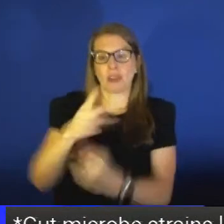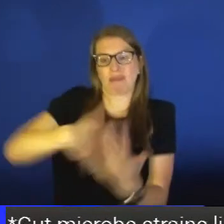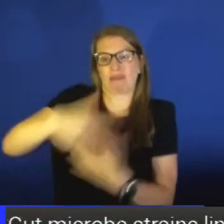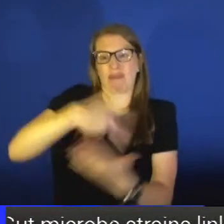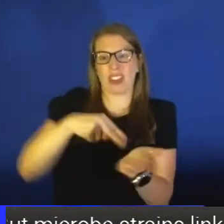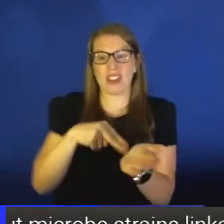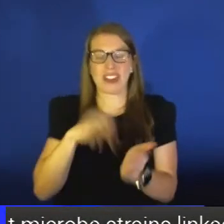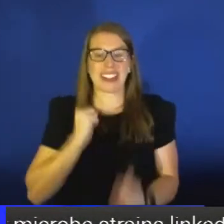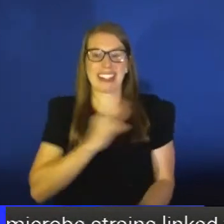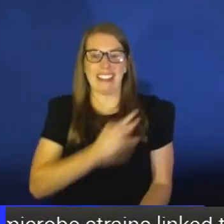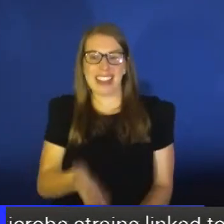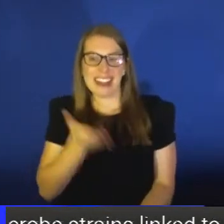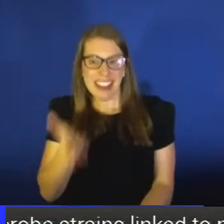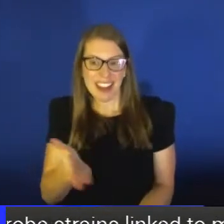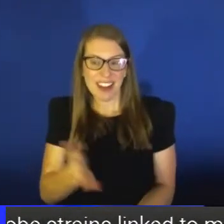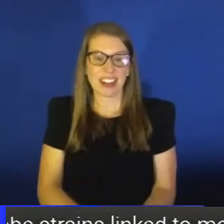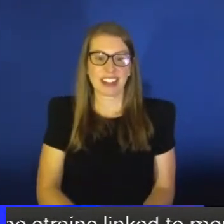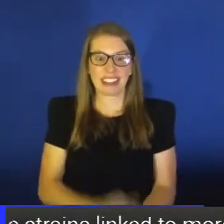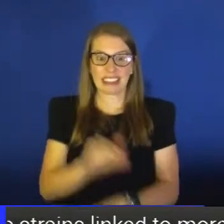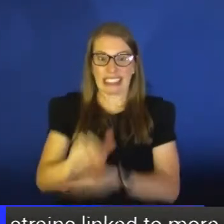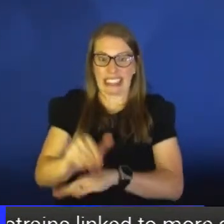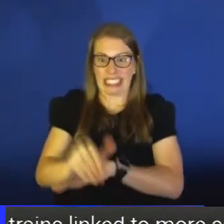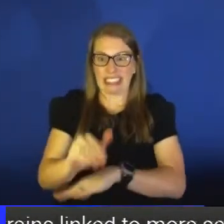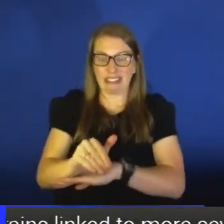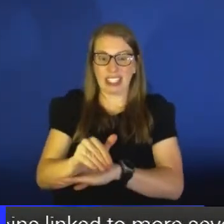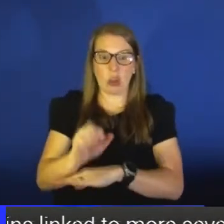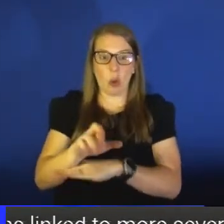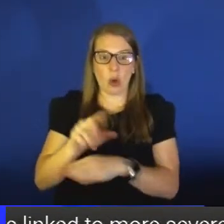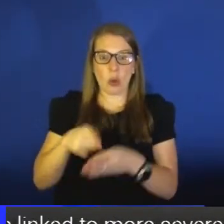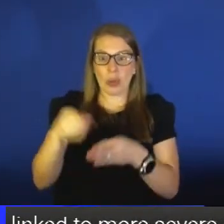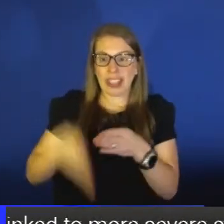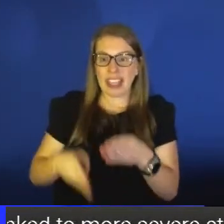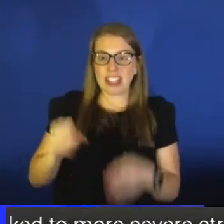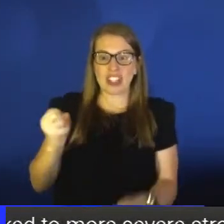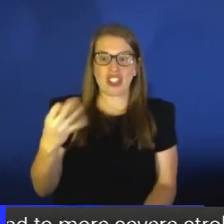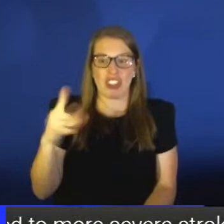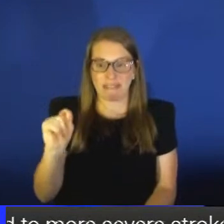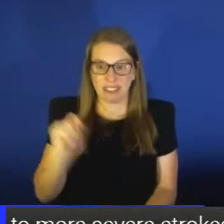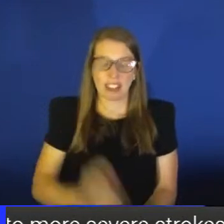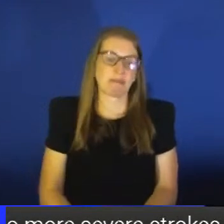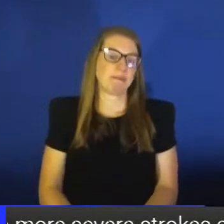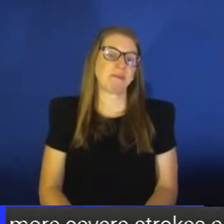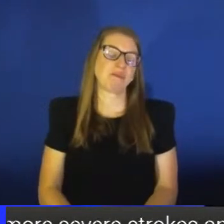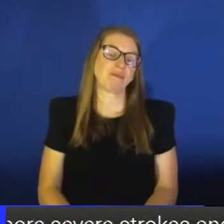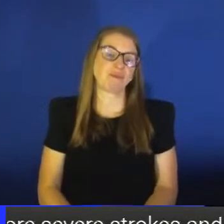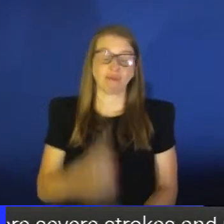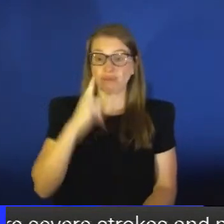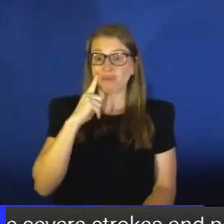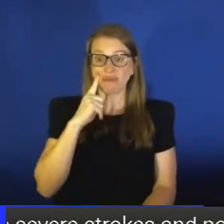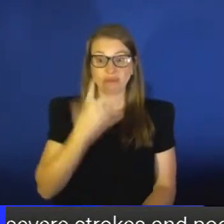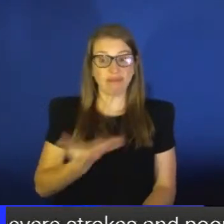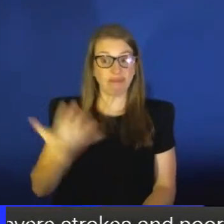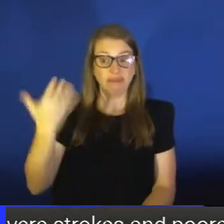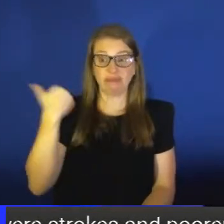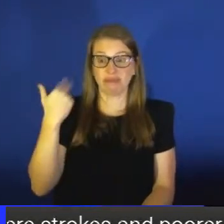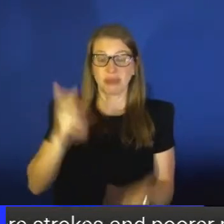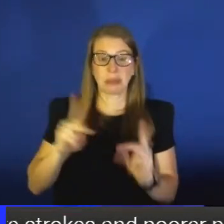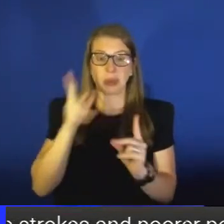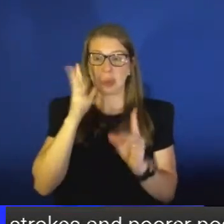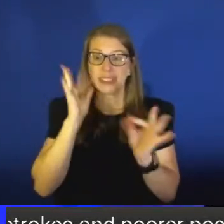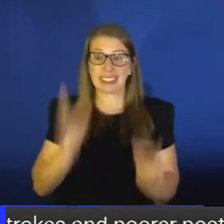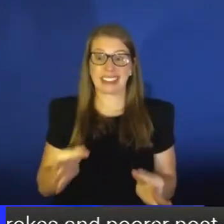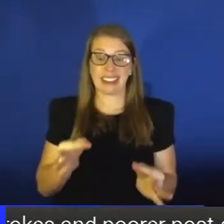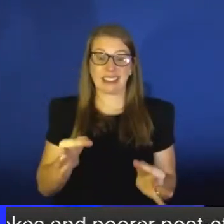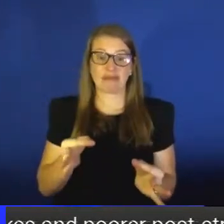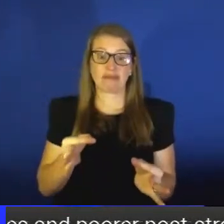hospital on the evening shift or the weekend shift and those kind of things. And I just think early on, people will decide, they want to